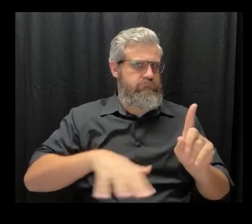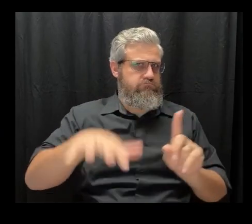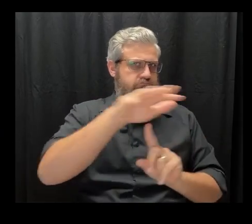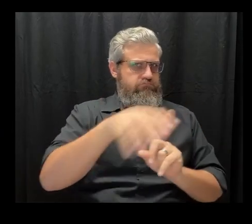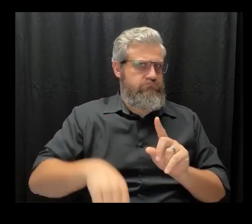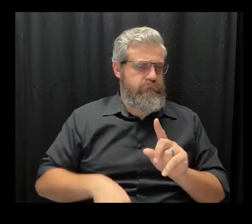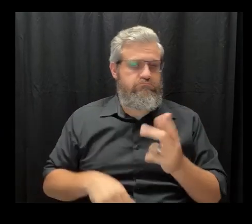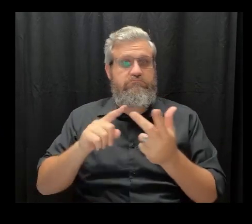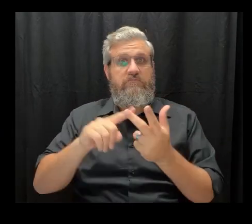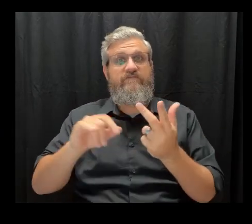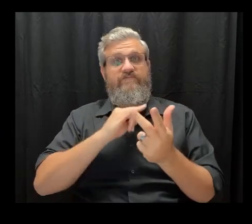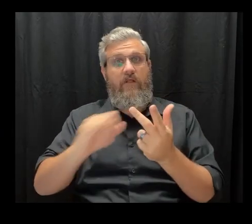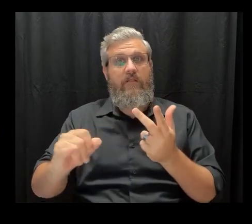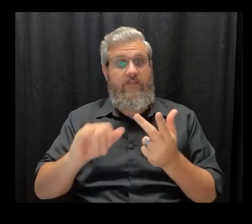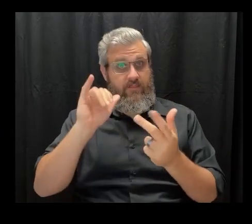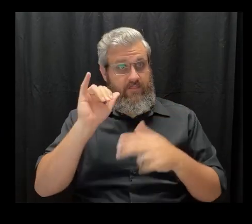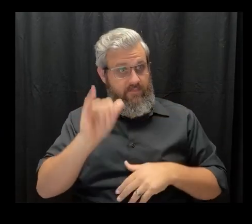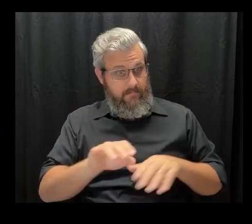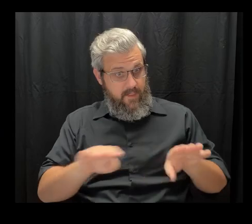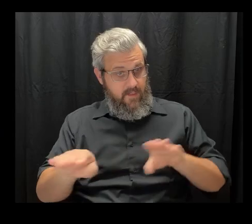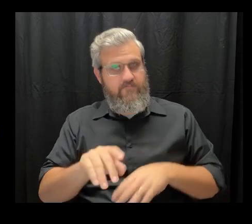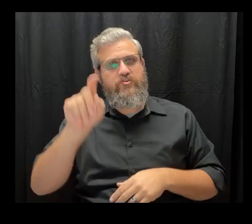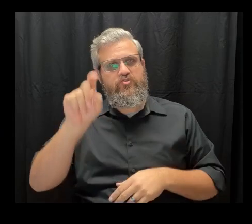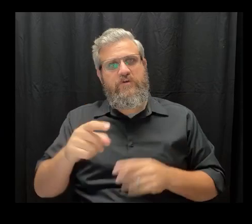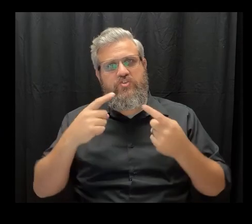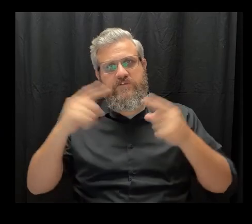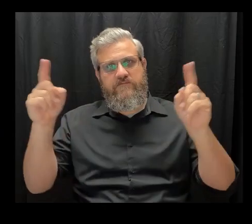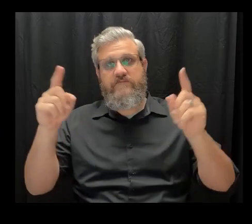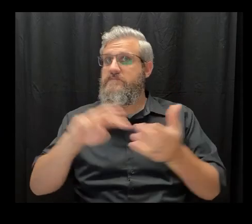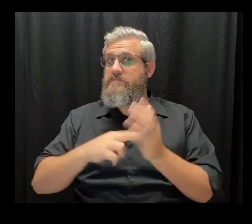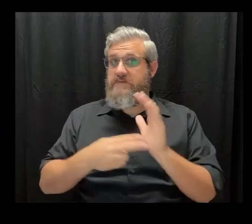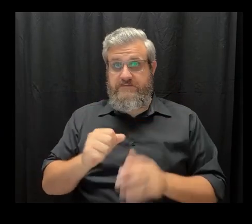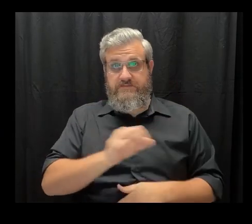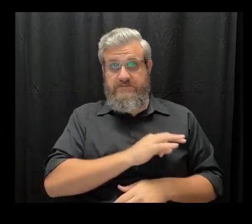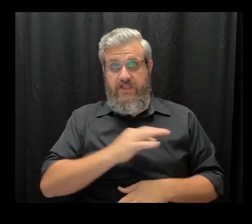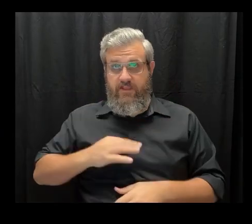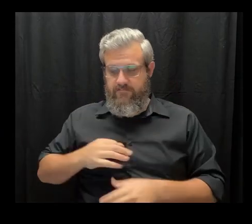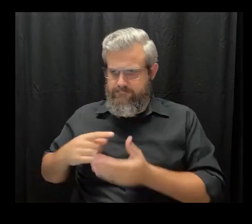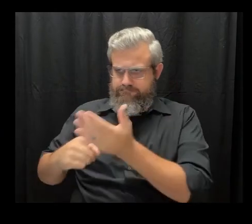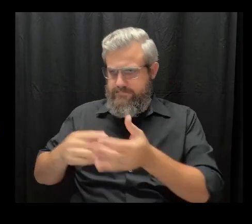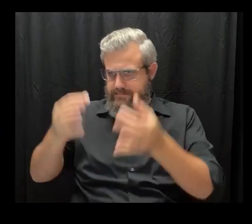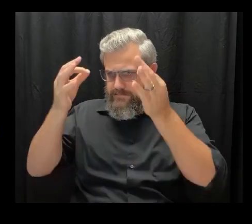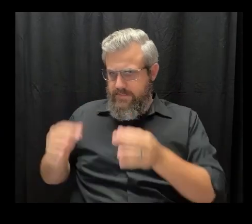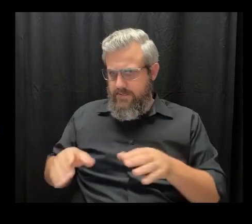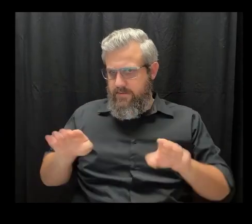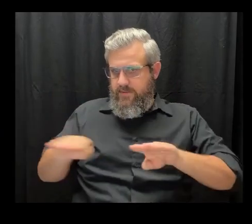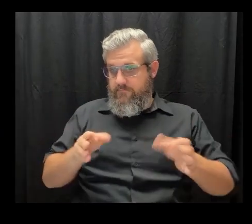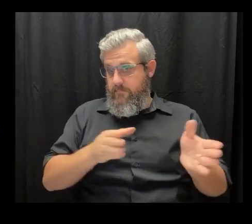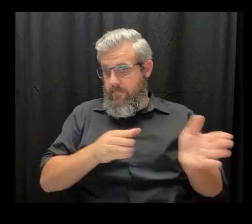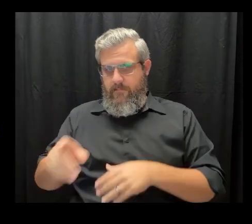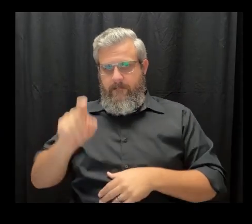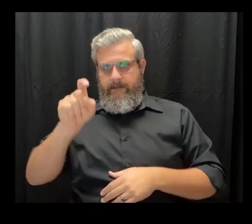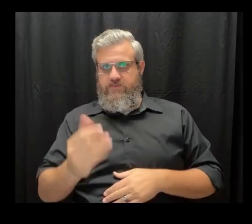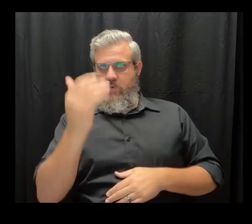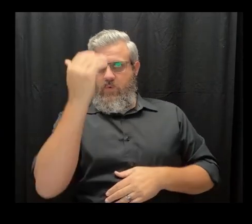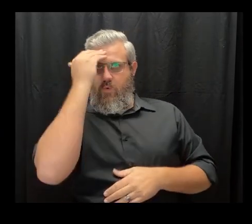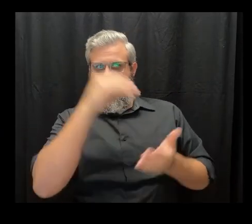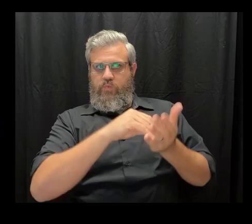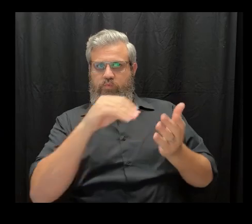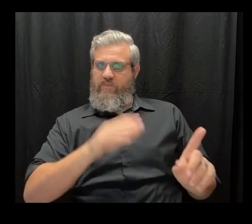be achievable, meaning that staff creating the behavior plan should be knowledgeable about the student's skills and whether a student is able